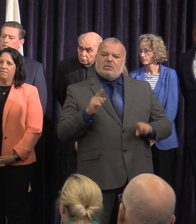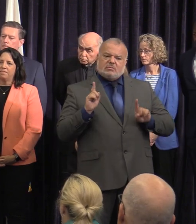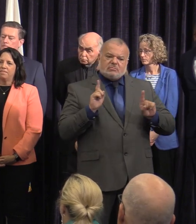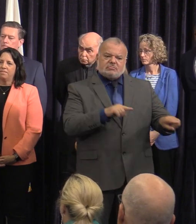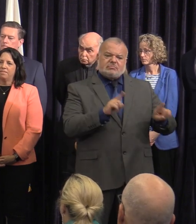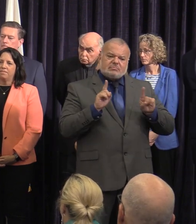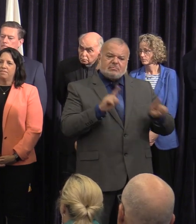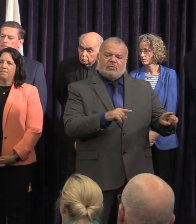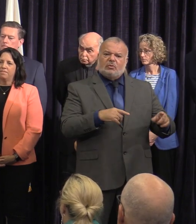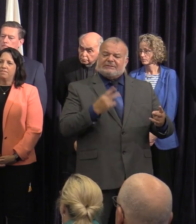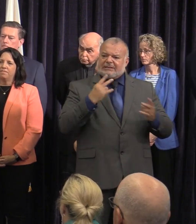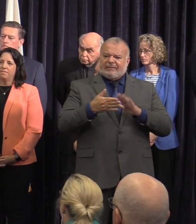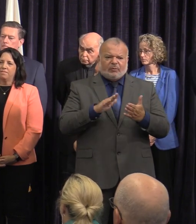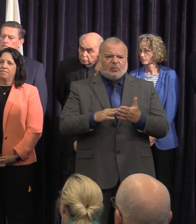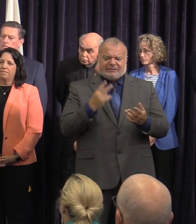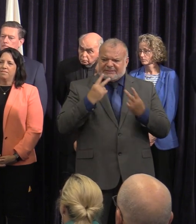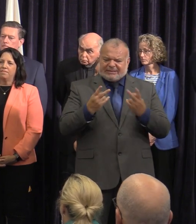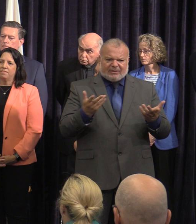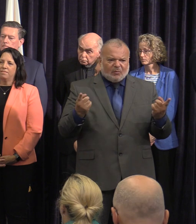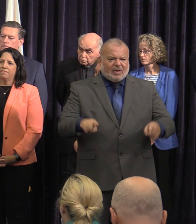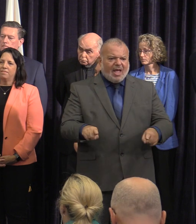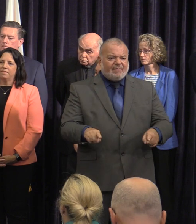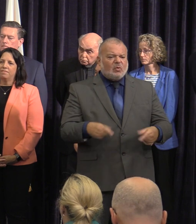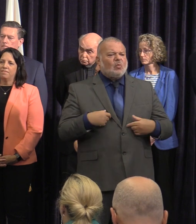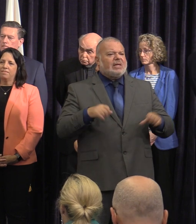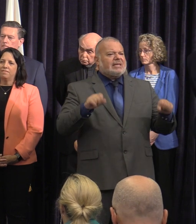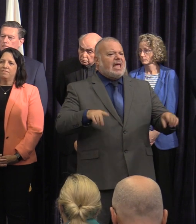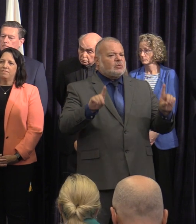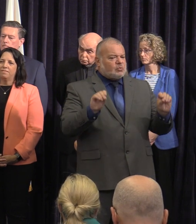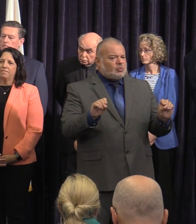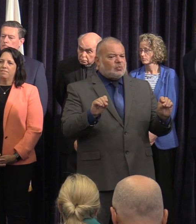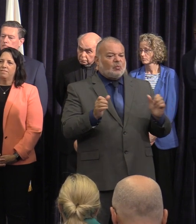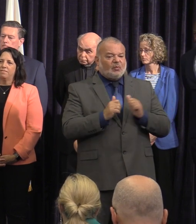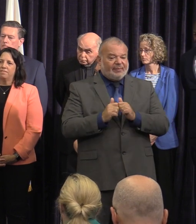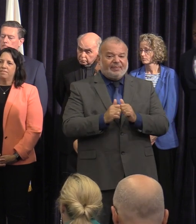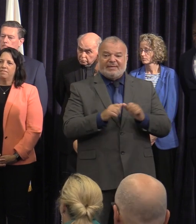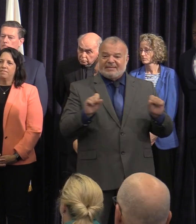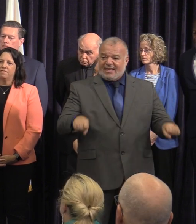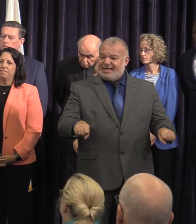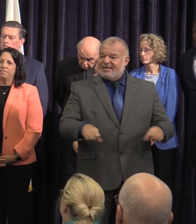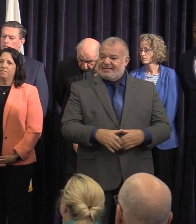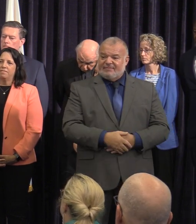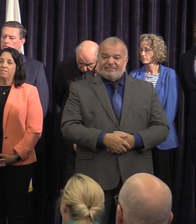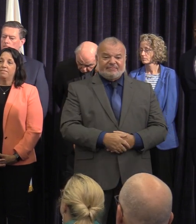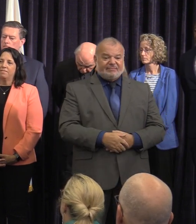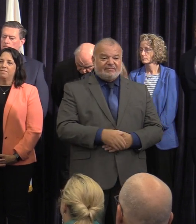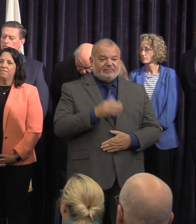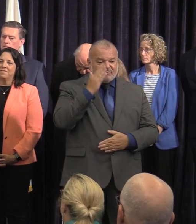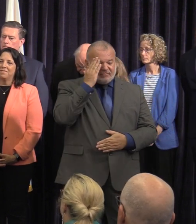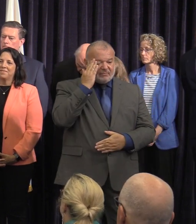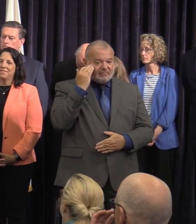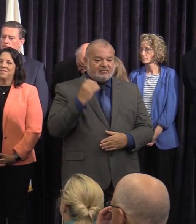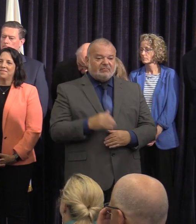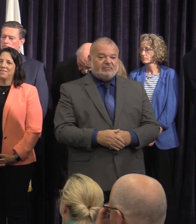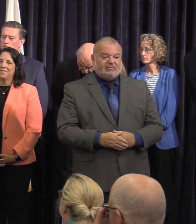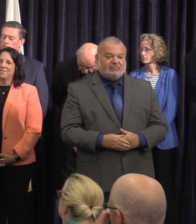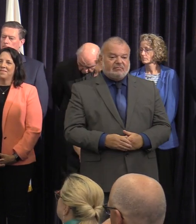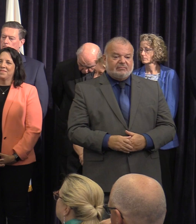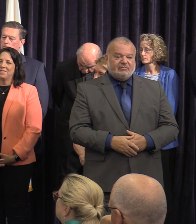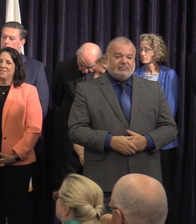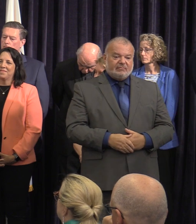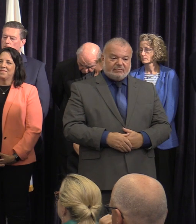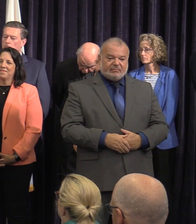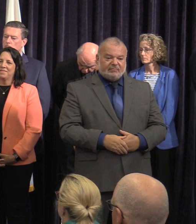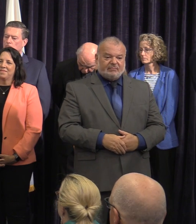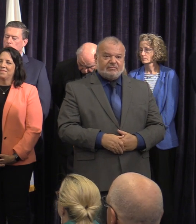happening. We can do it, and we can do it together. And I will continue my commitment and the commitment of